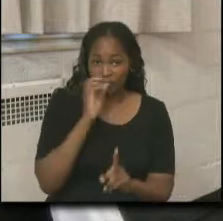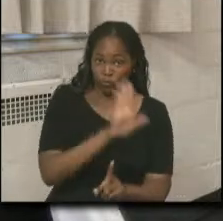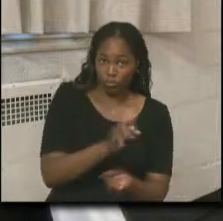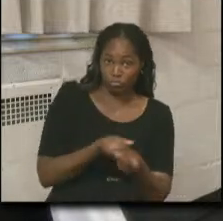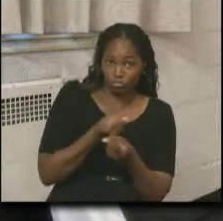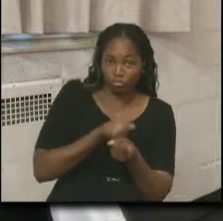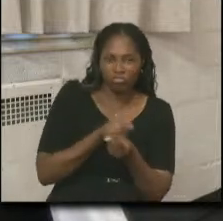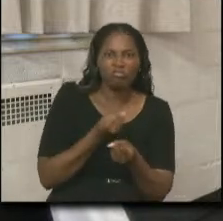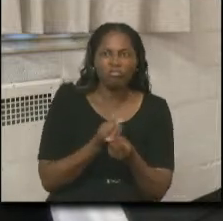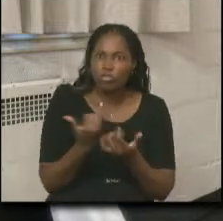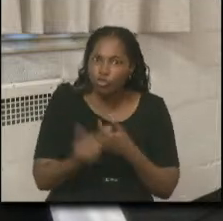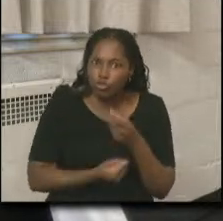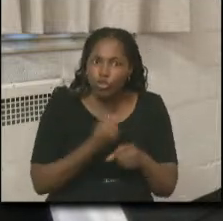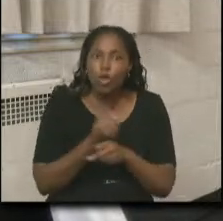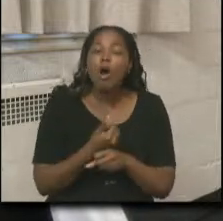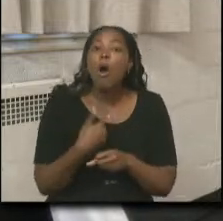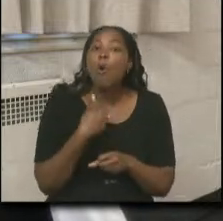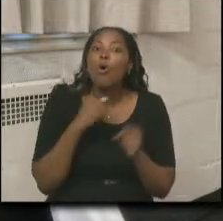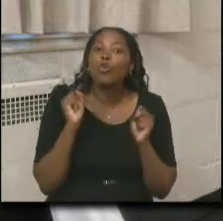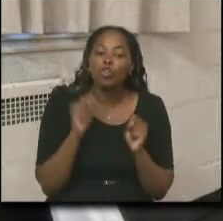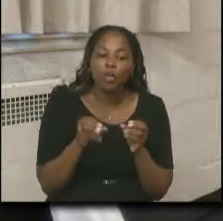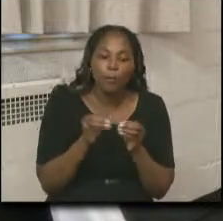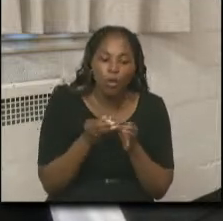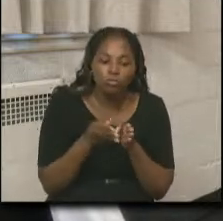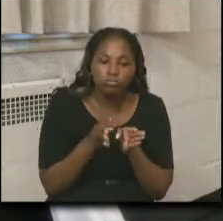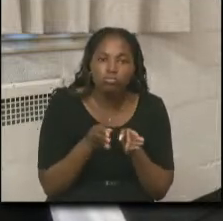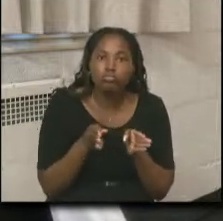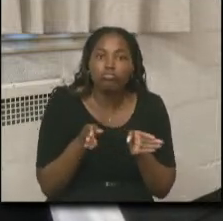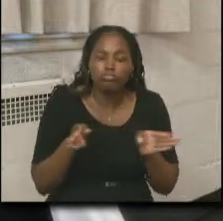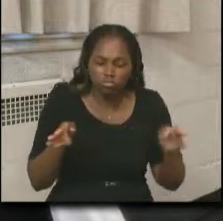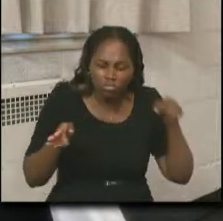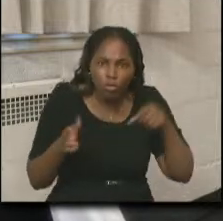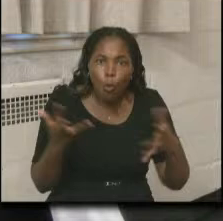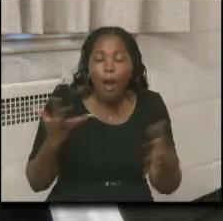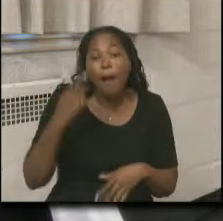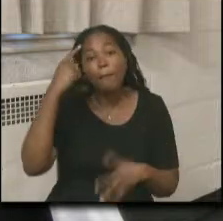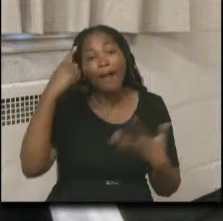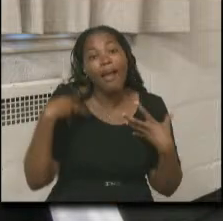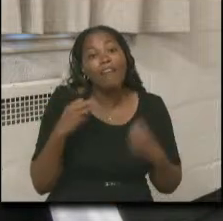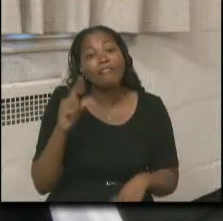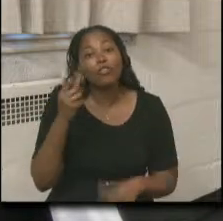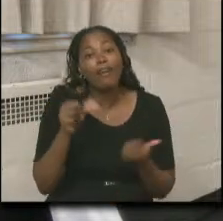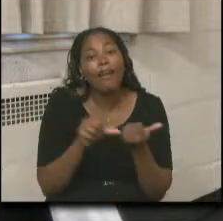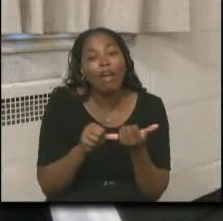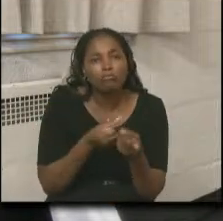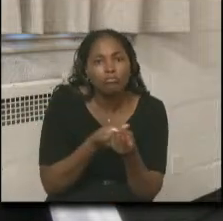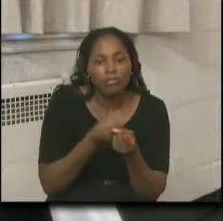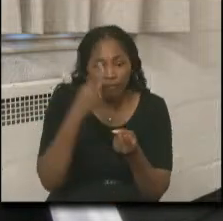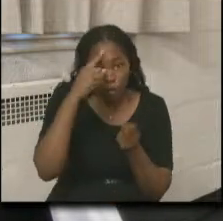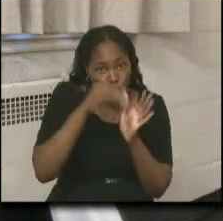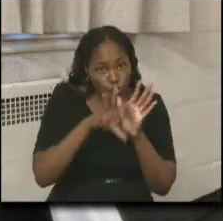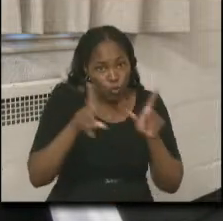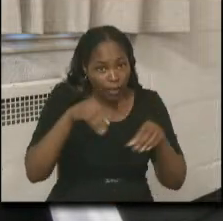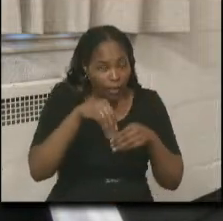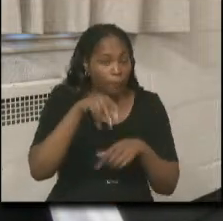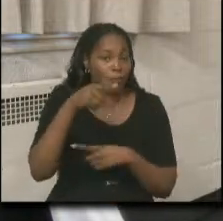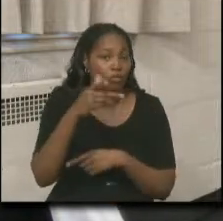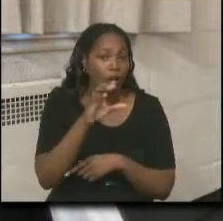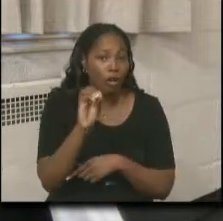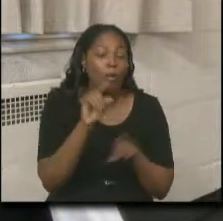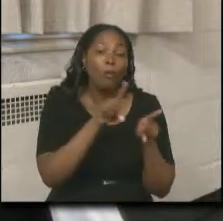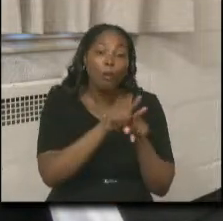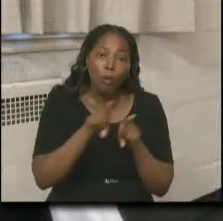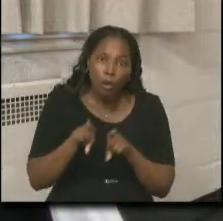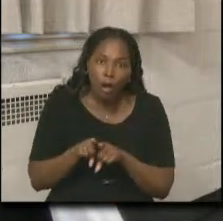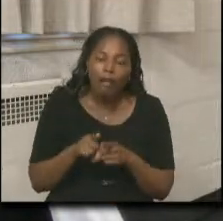to expand through budget amendments, mental health first aid for students throughout this county. And also, we're able to